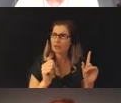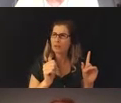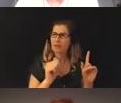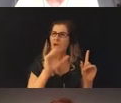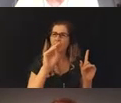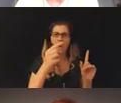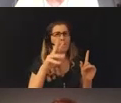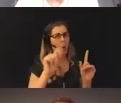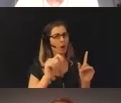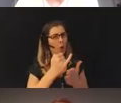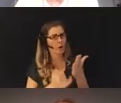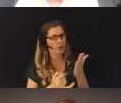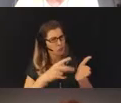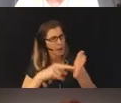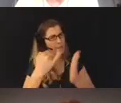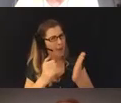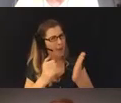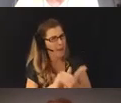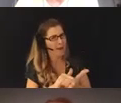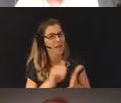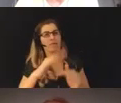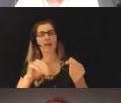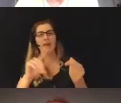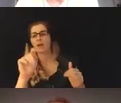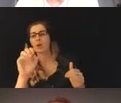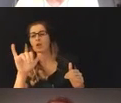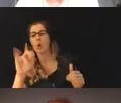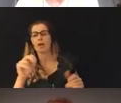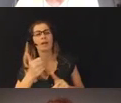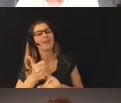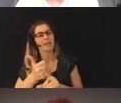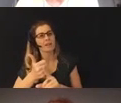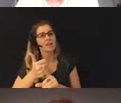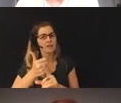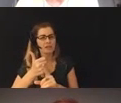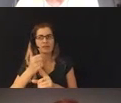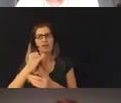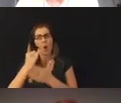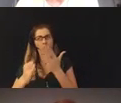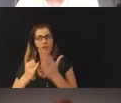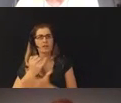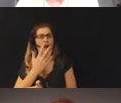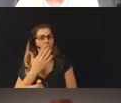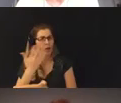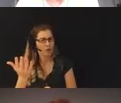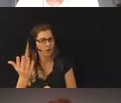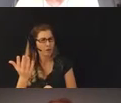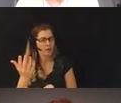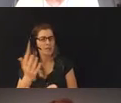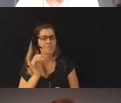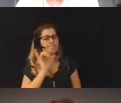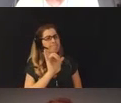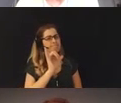woman from Georgia to be painting this? And how is it different than Toyin Udutola, who is an artist of color, right? So we're having these conversations